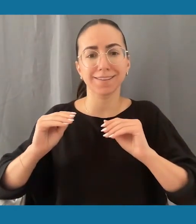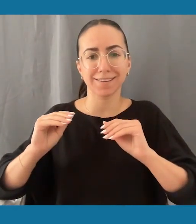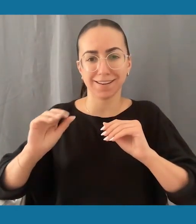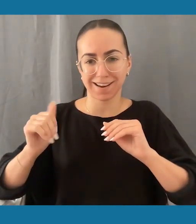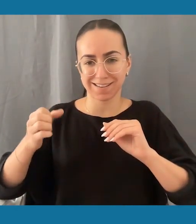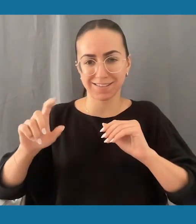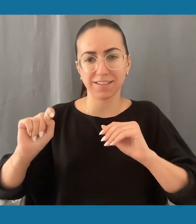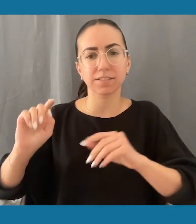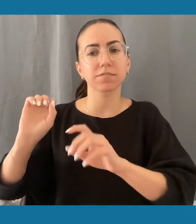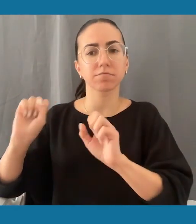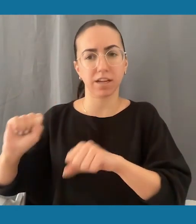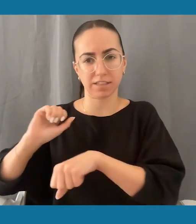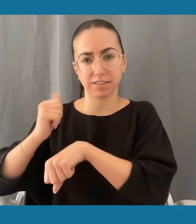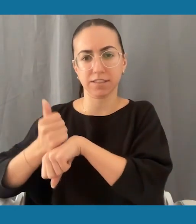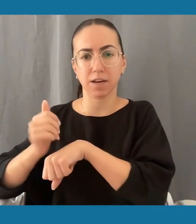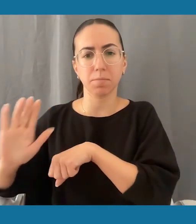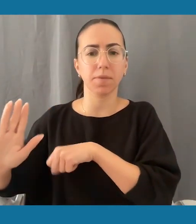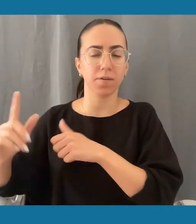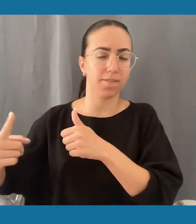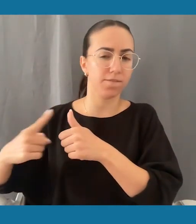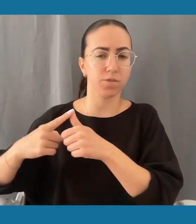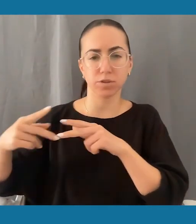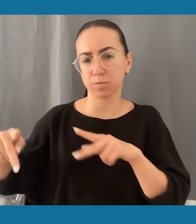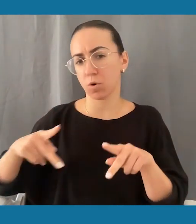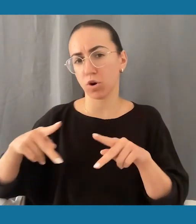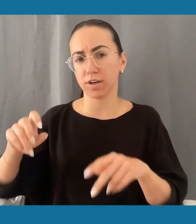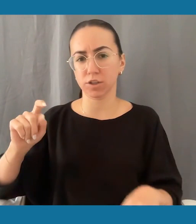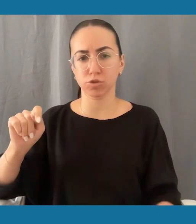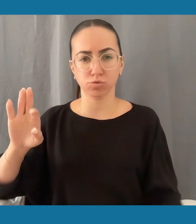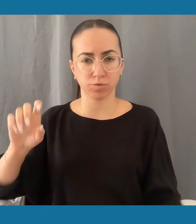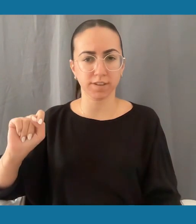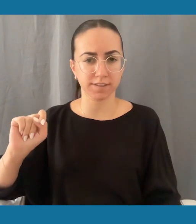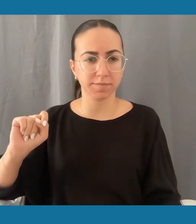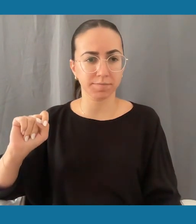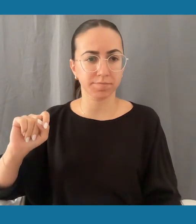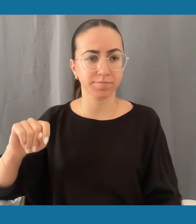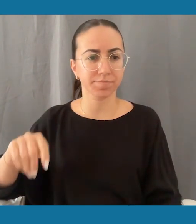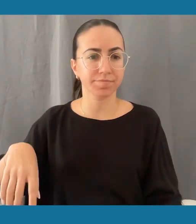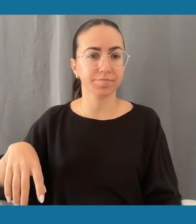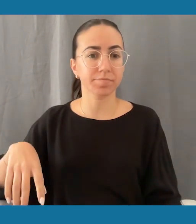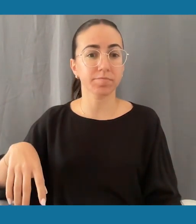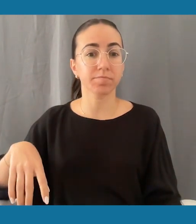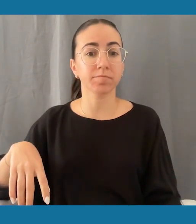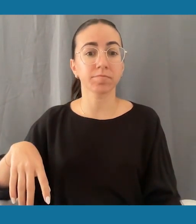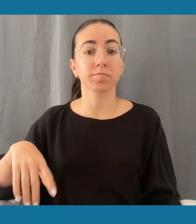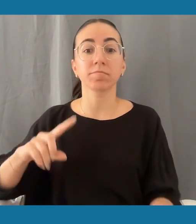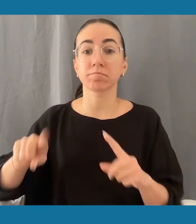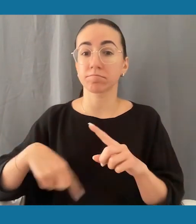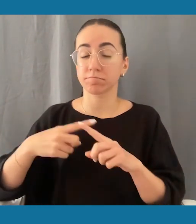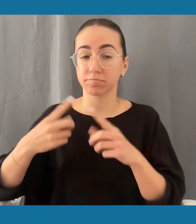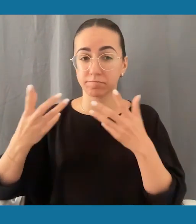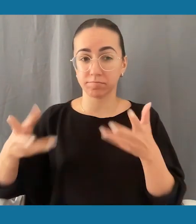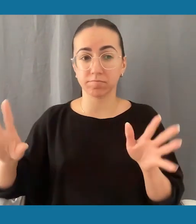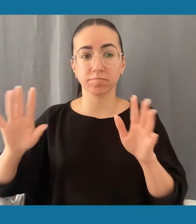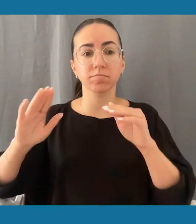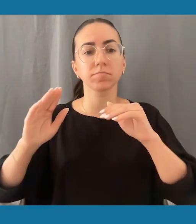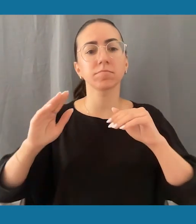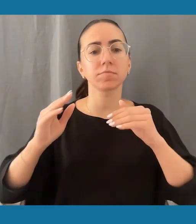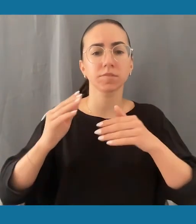own first party trust. And once you do, we know that the assets are not